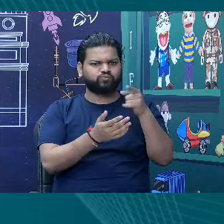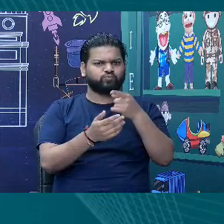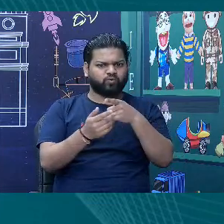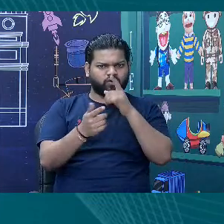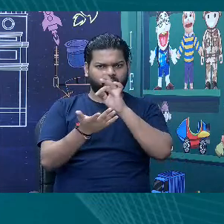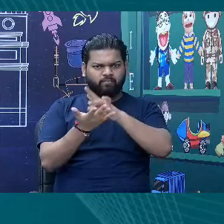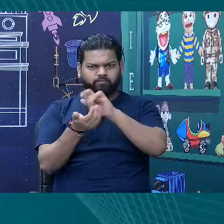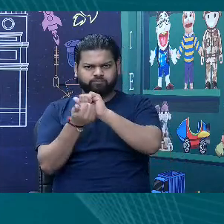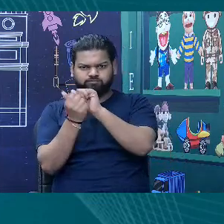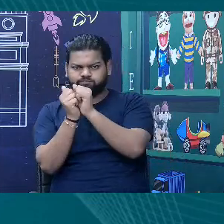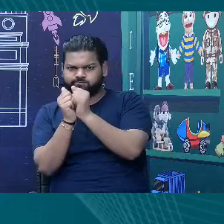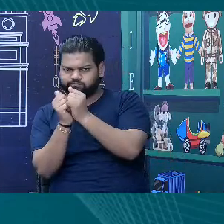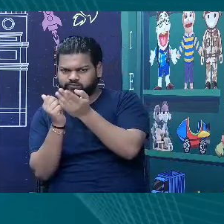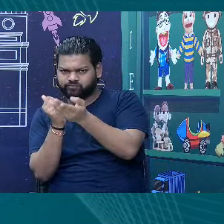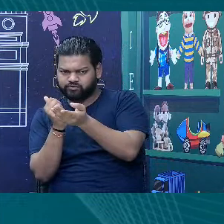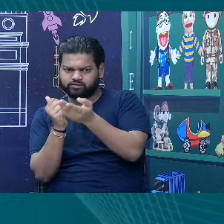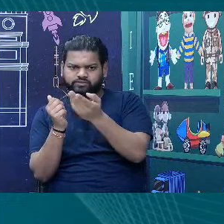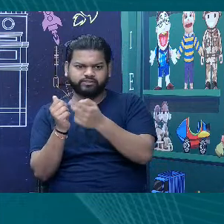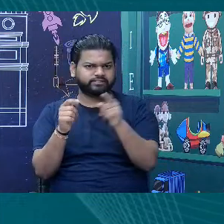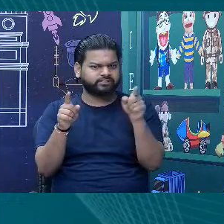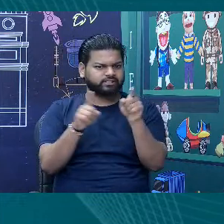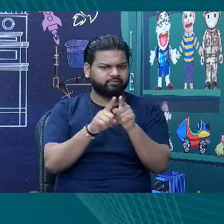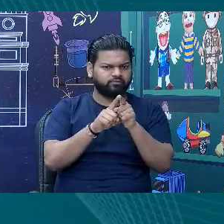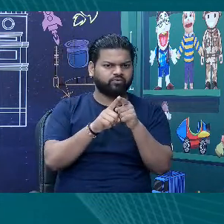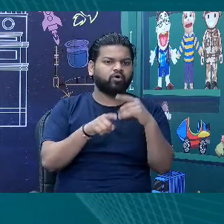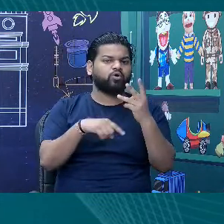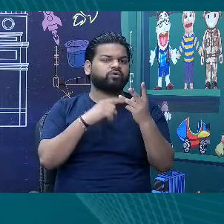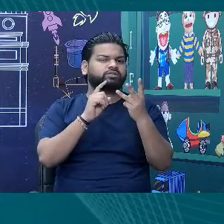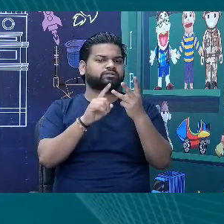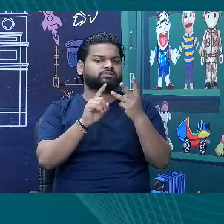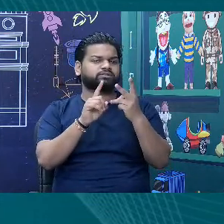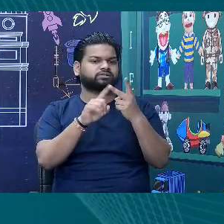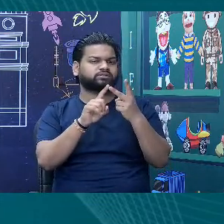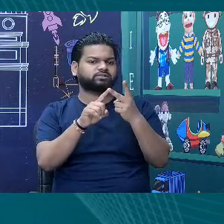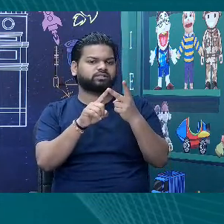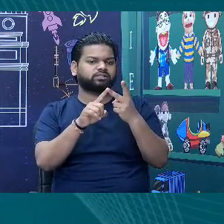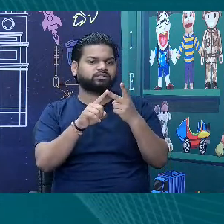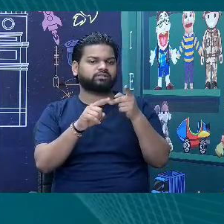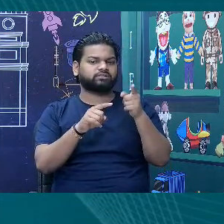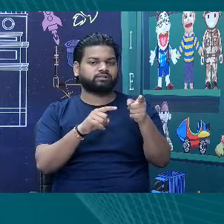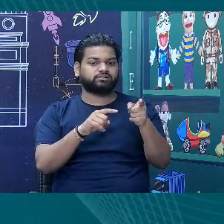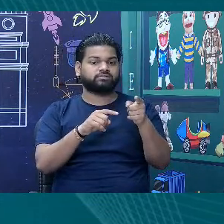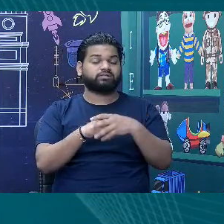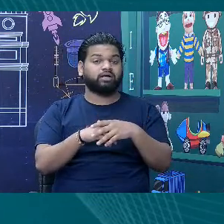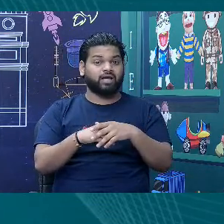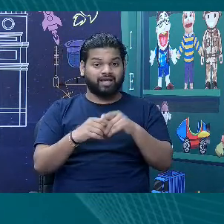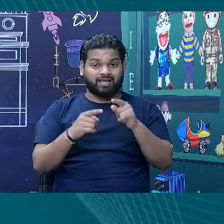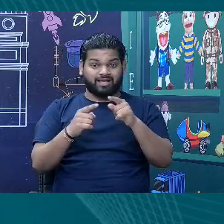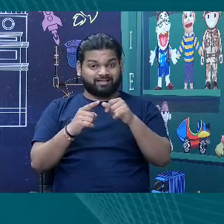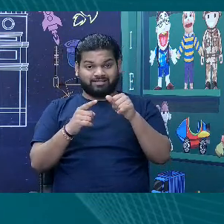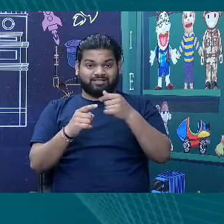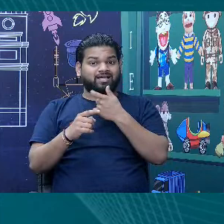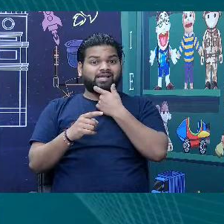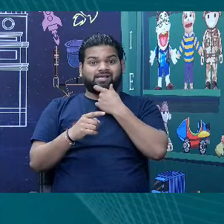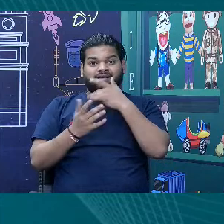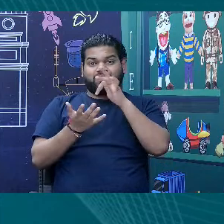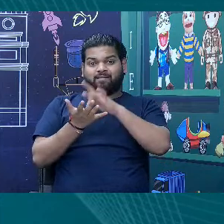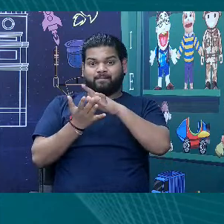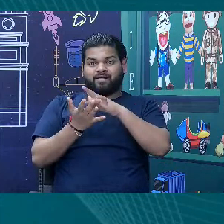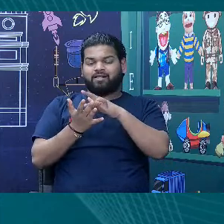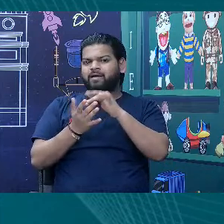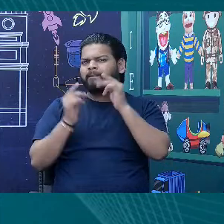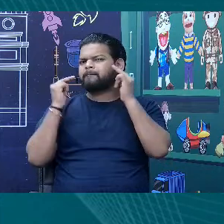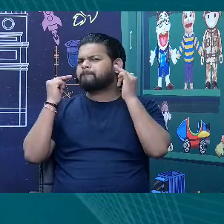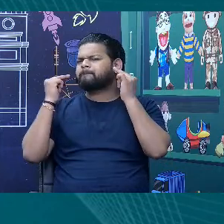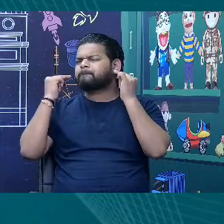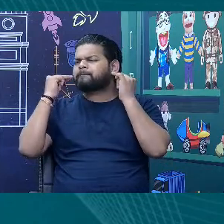was a reputed university in England. England was famous for Cambridge, and last, Cambridge was